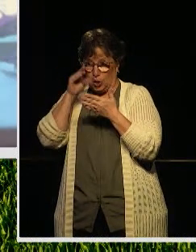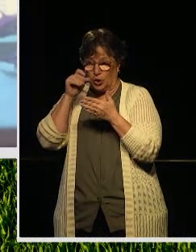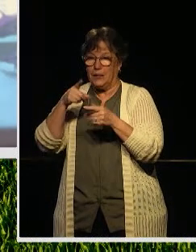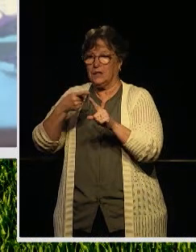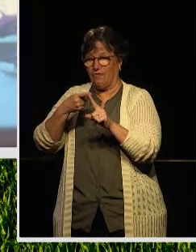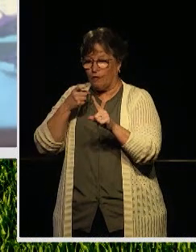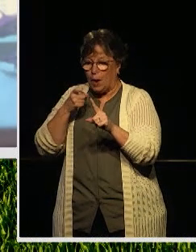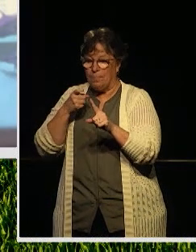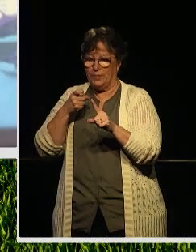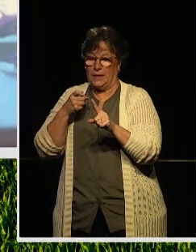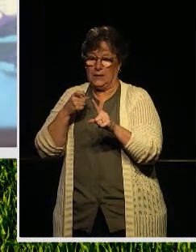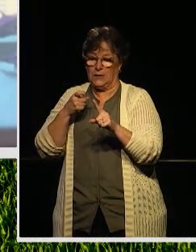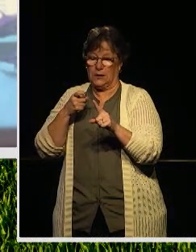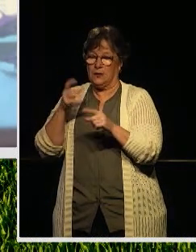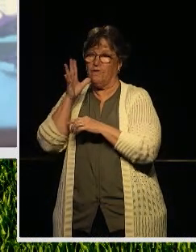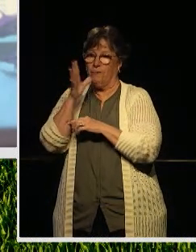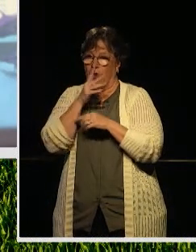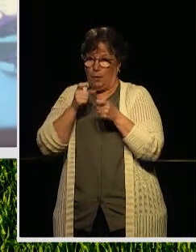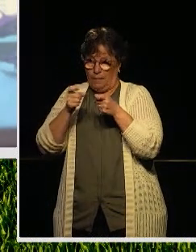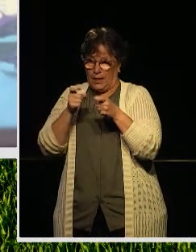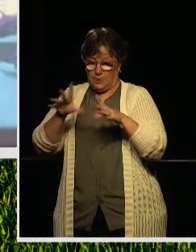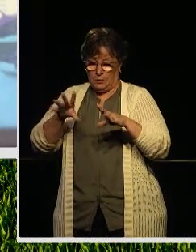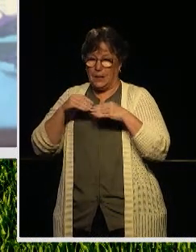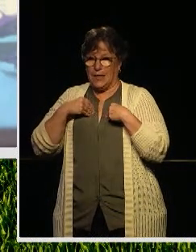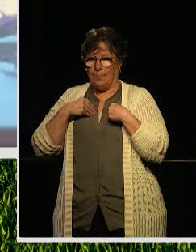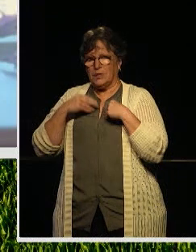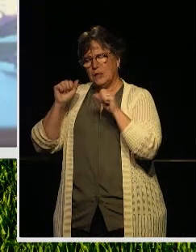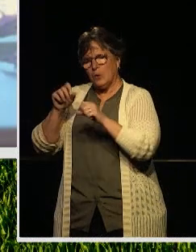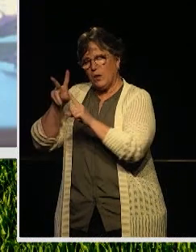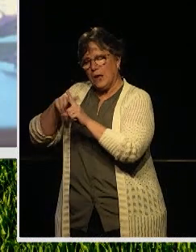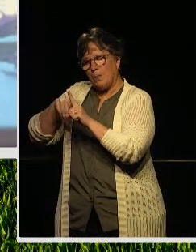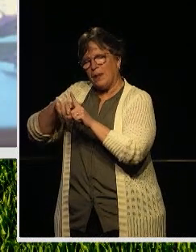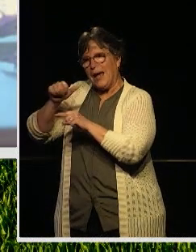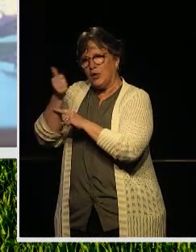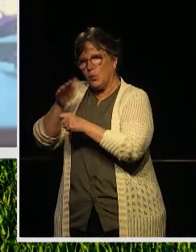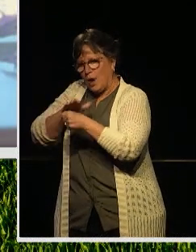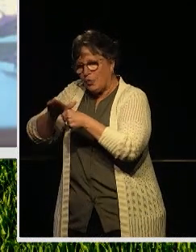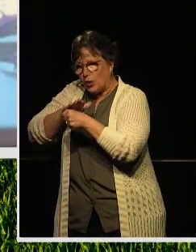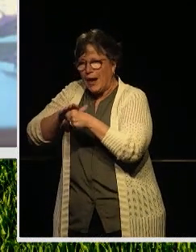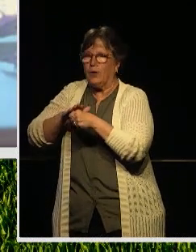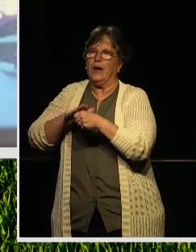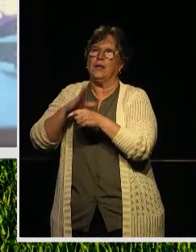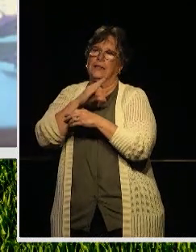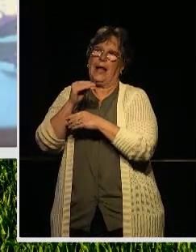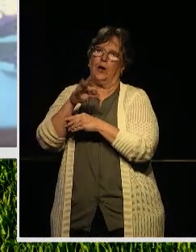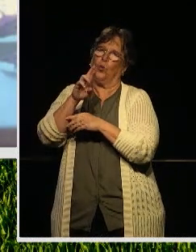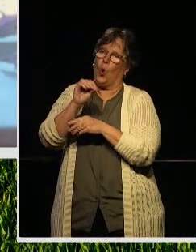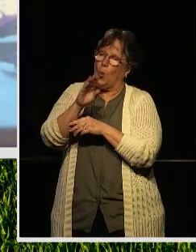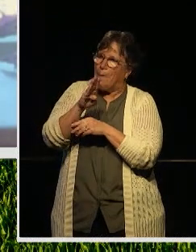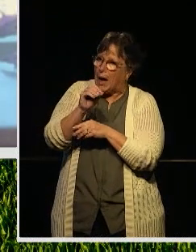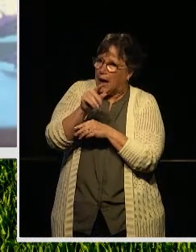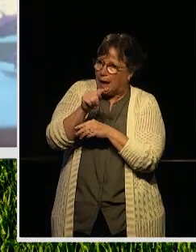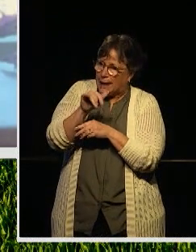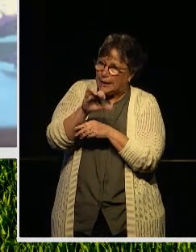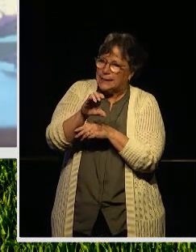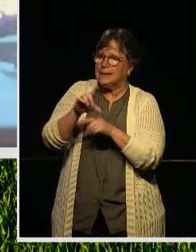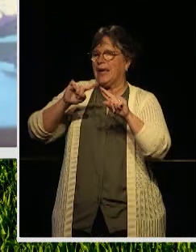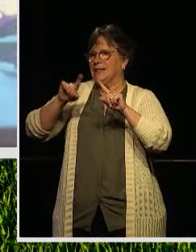system adoption that we can then apply to, farm automation or robotics or the new generation of technology that's rolling